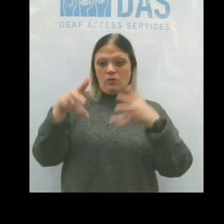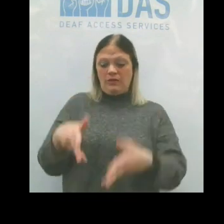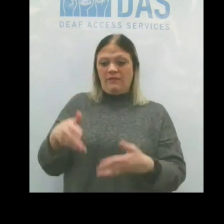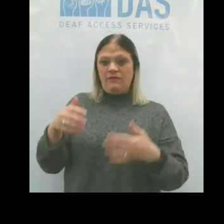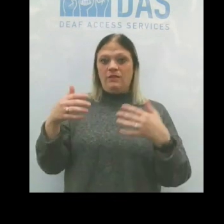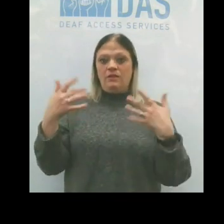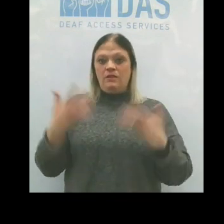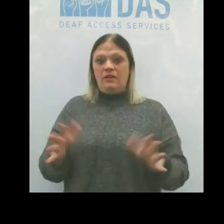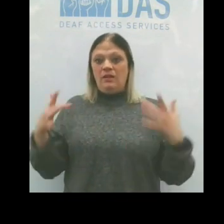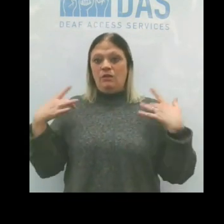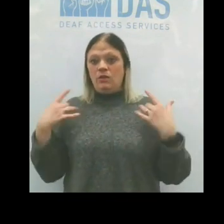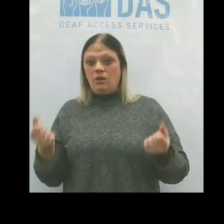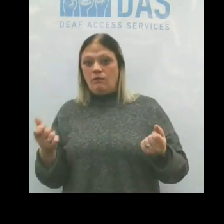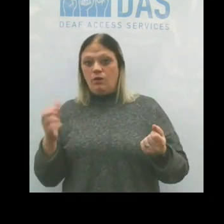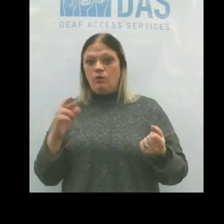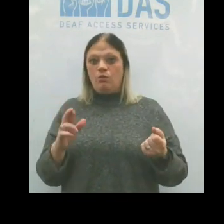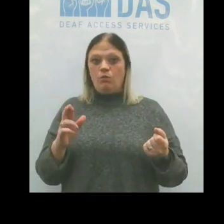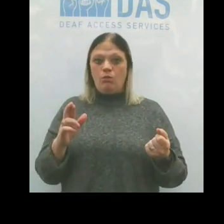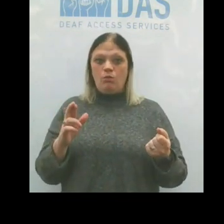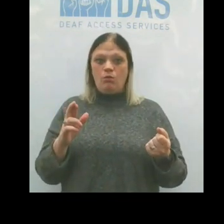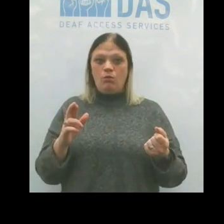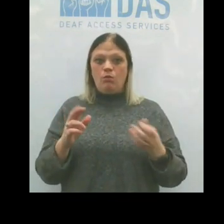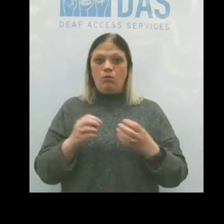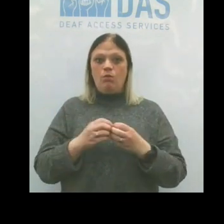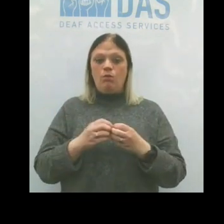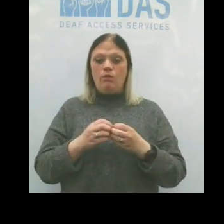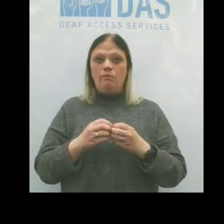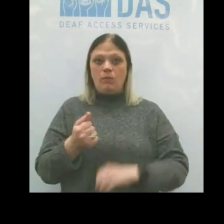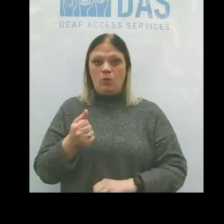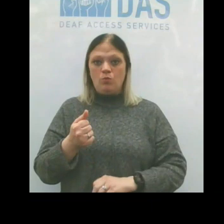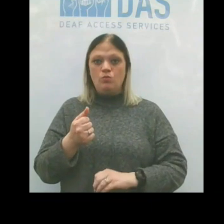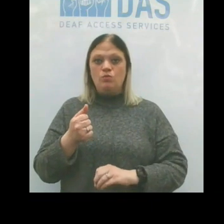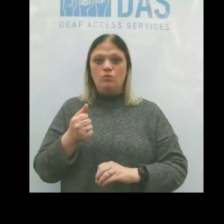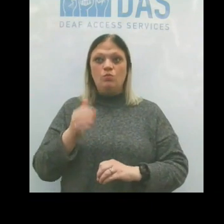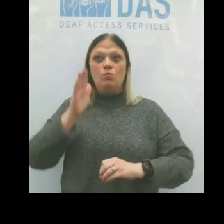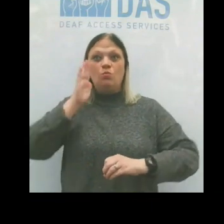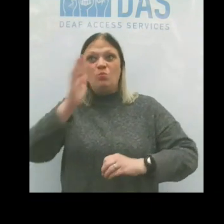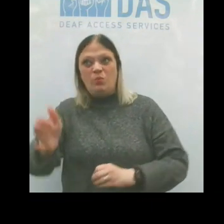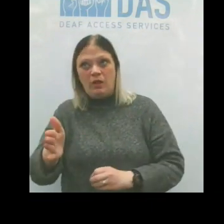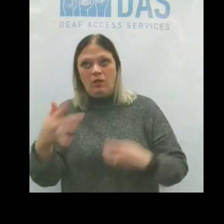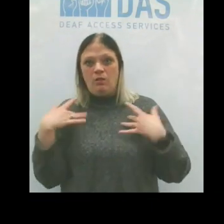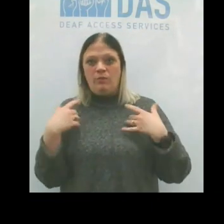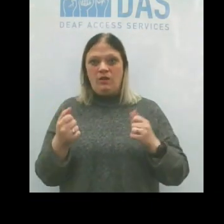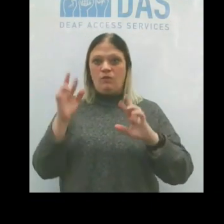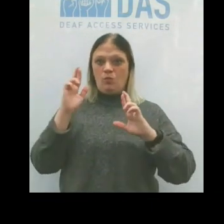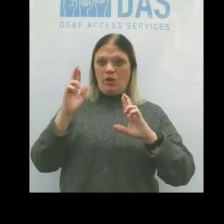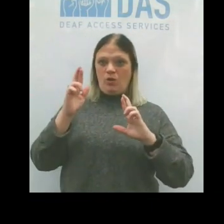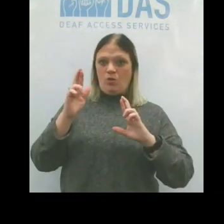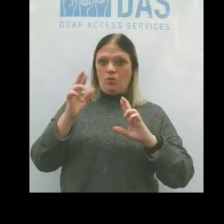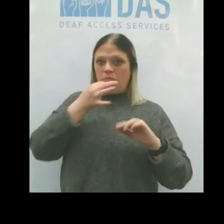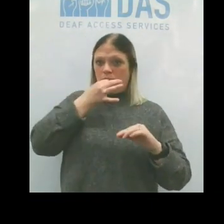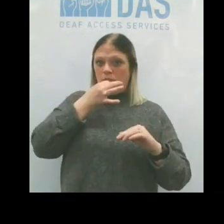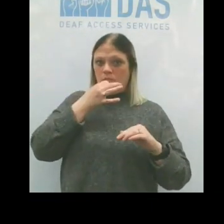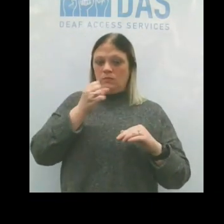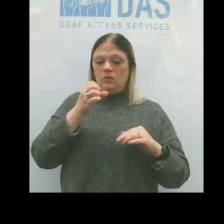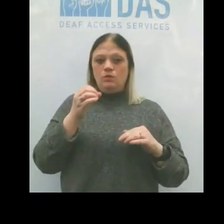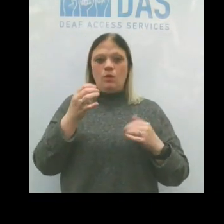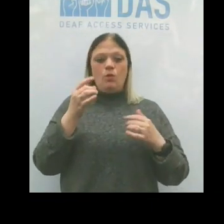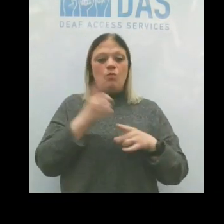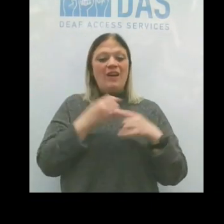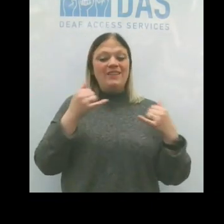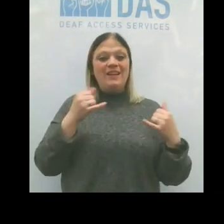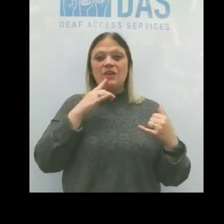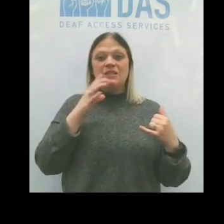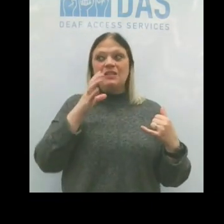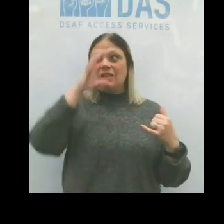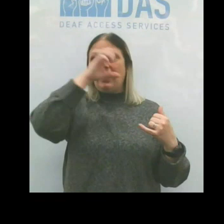have recovered or most of those we hope will recover in the near future. And so right now it's just an estimate because we're